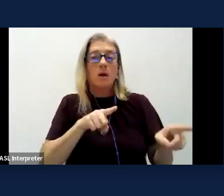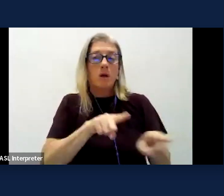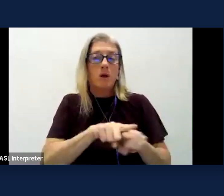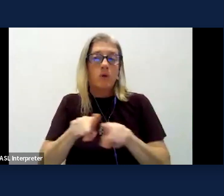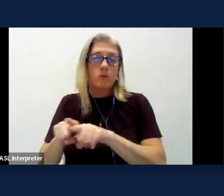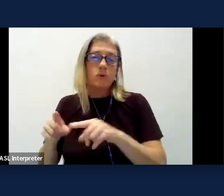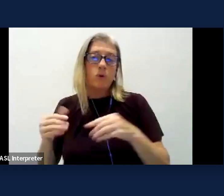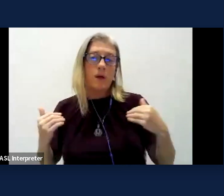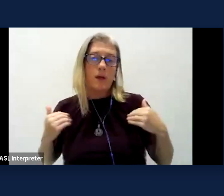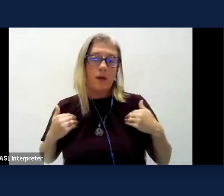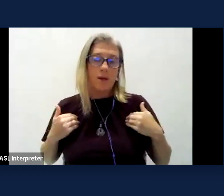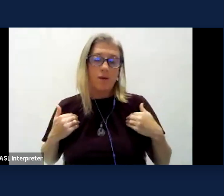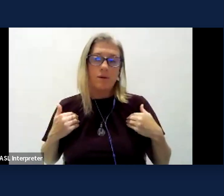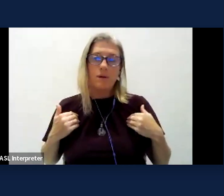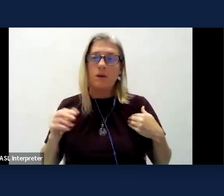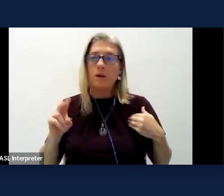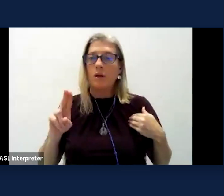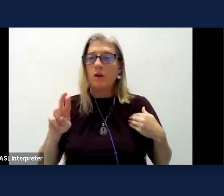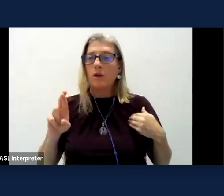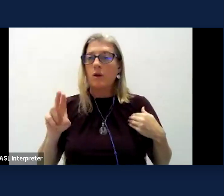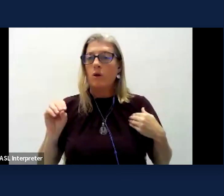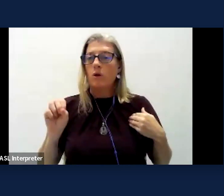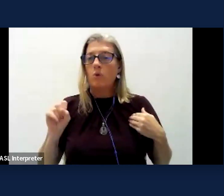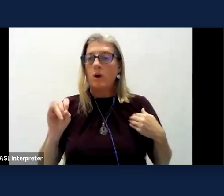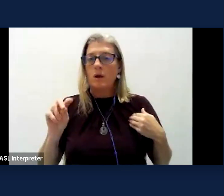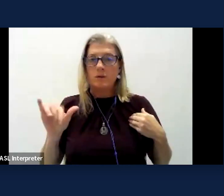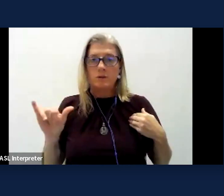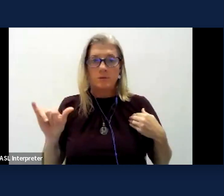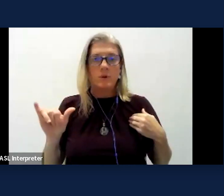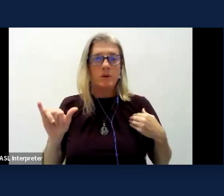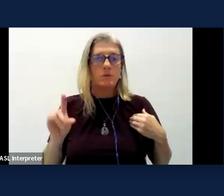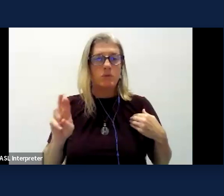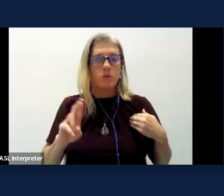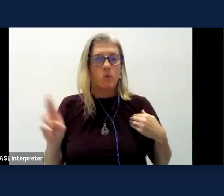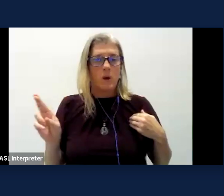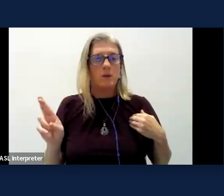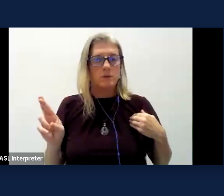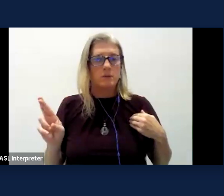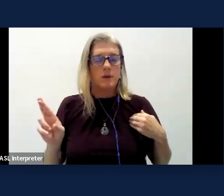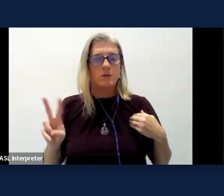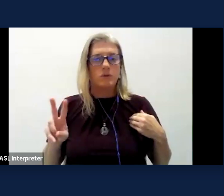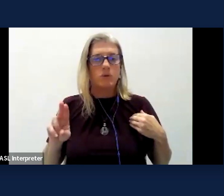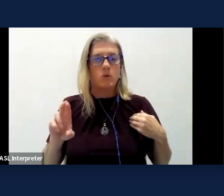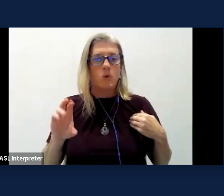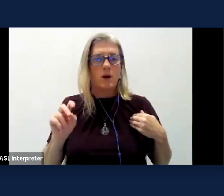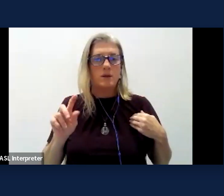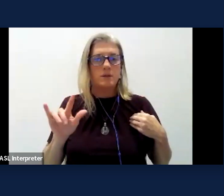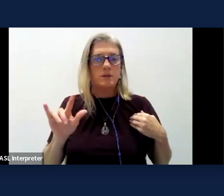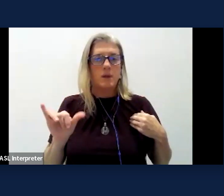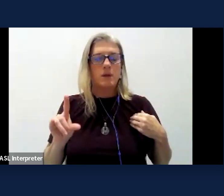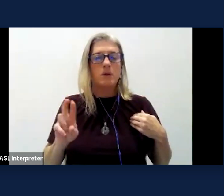a urostomy, an ileal conduit on the right side. So my question